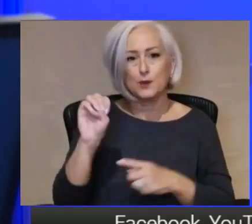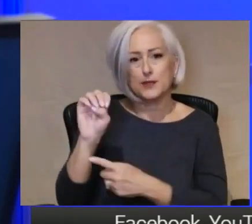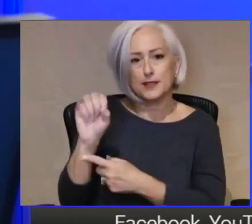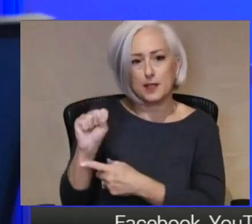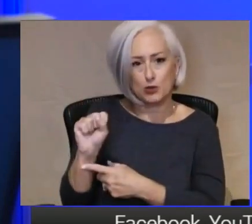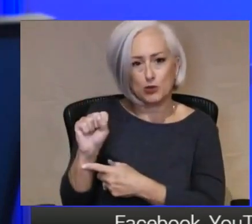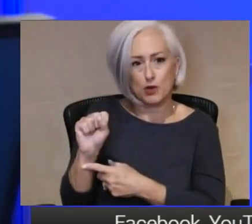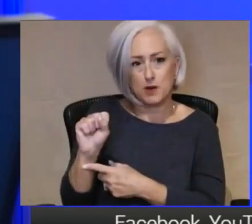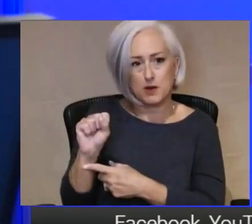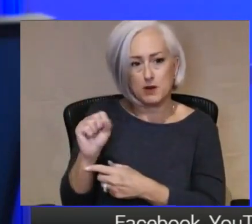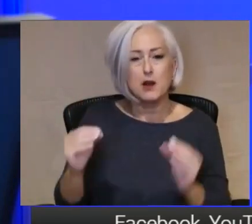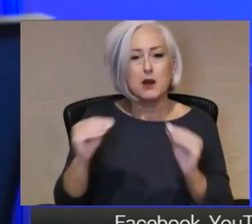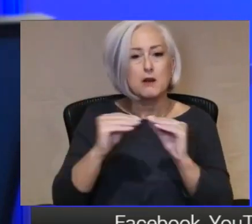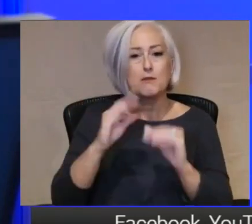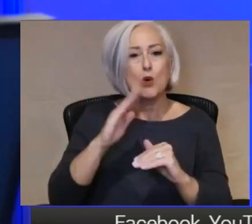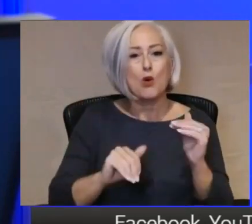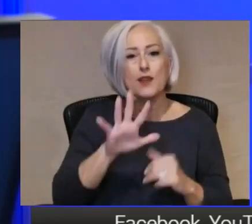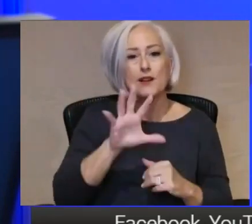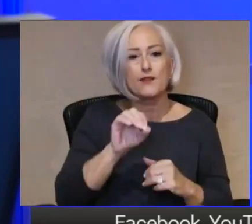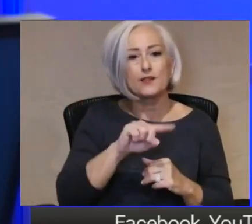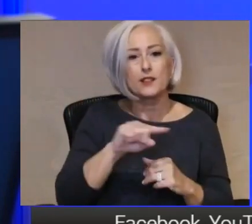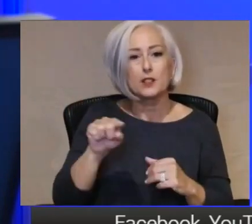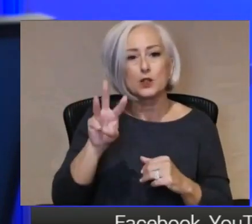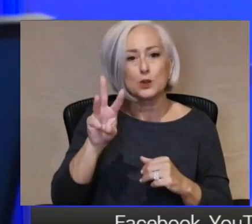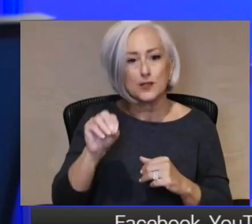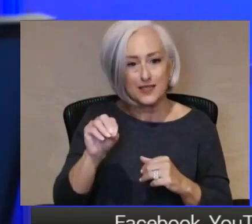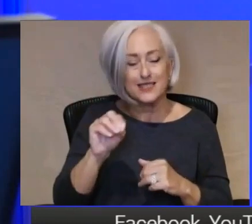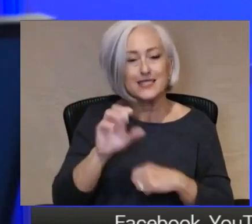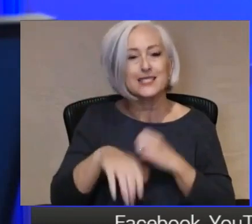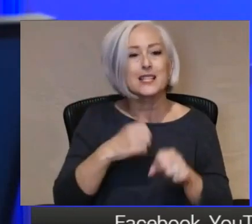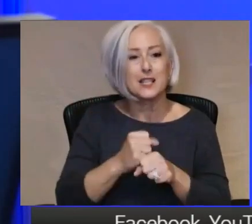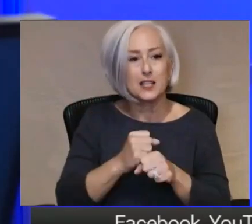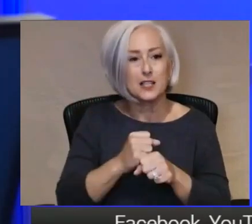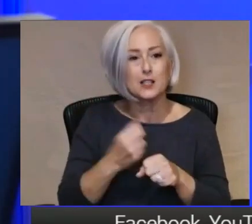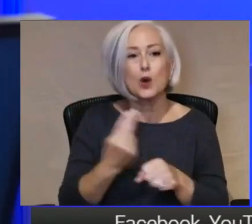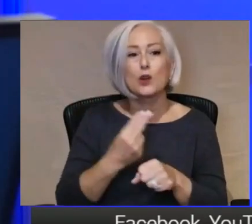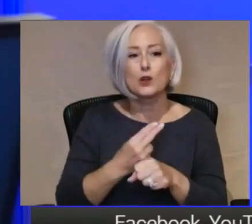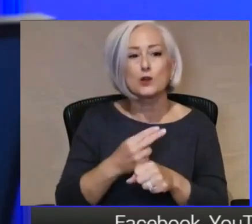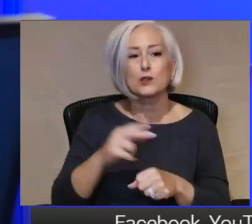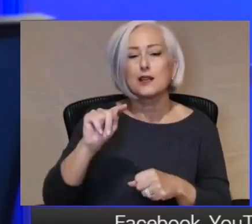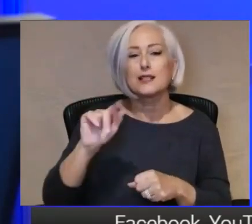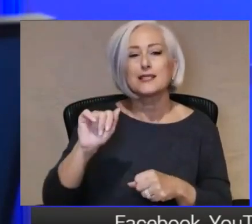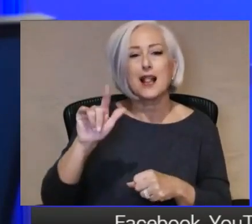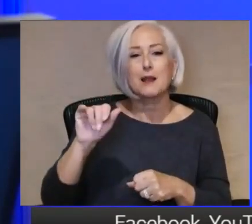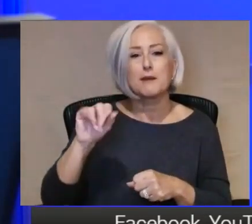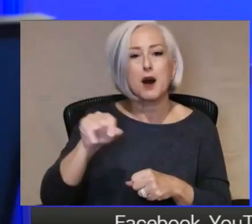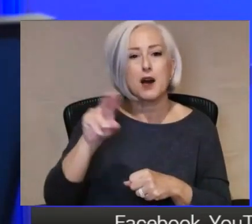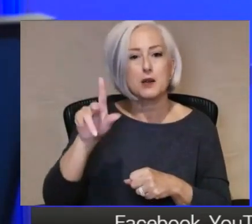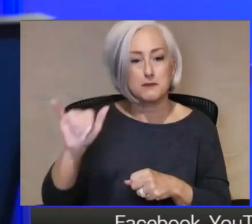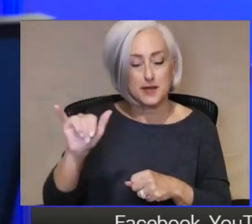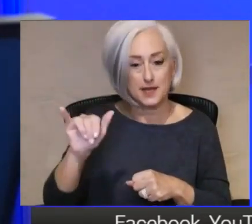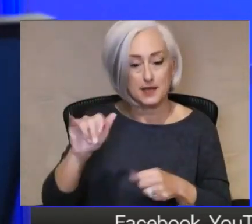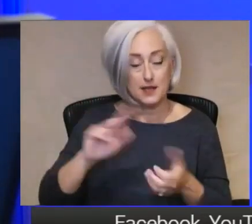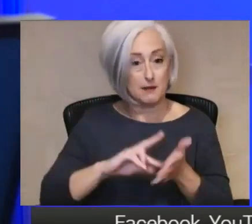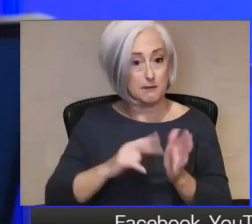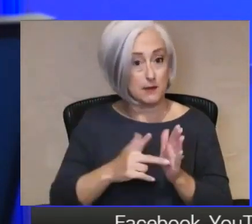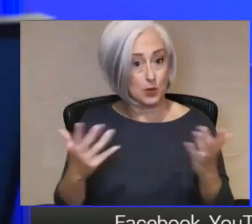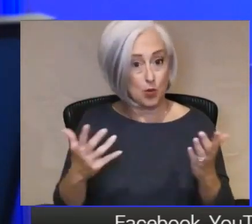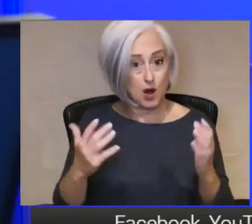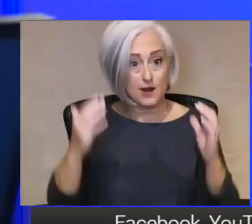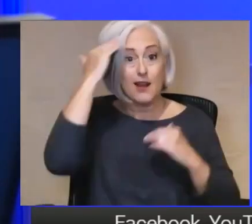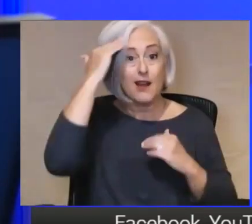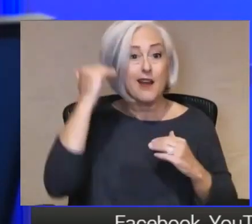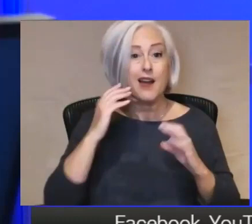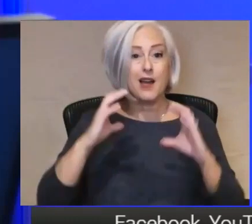were doing thalamotomies for essential tremor. With thalamotomies, we had to drill a hole, put a probe in the brain, burn the tip of